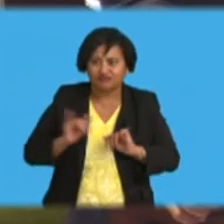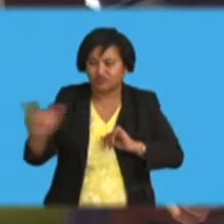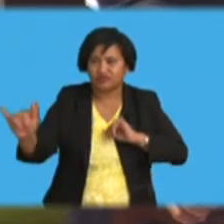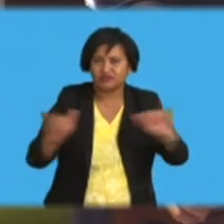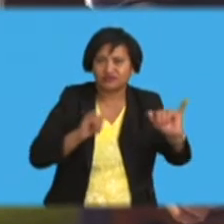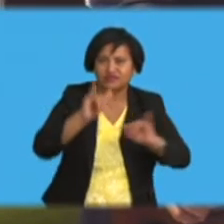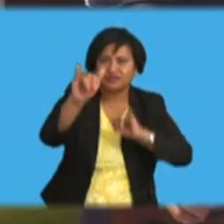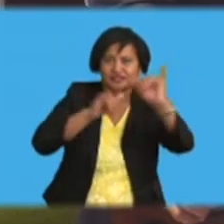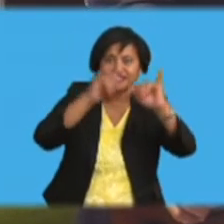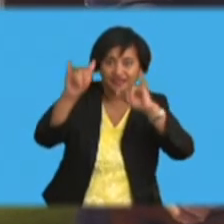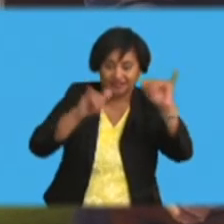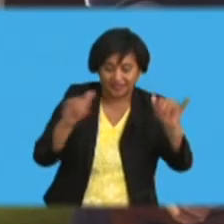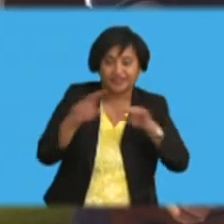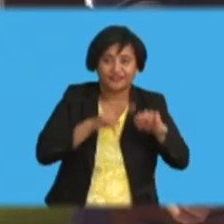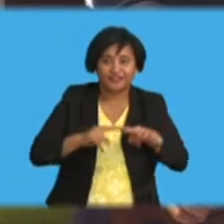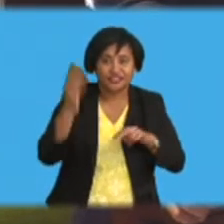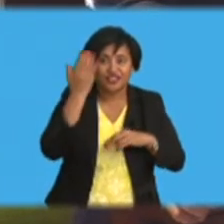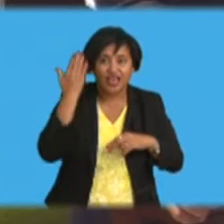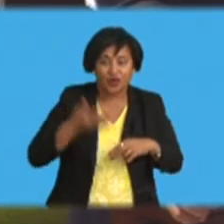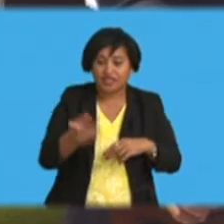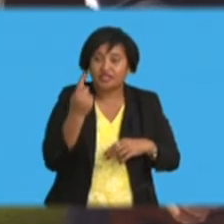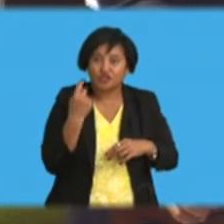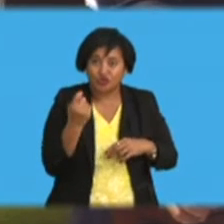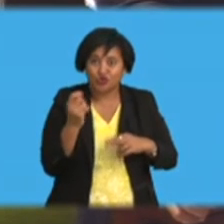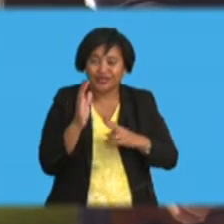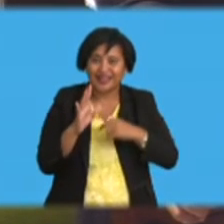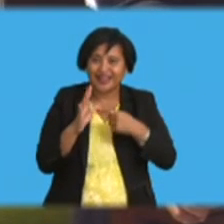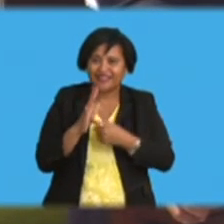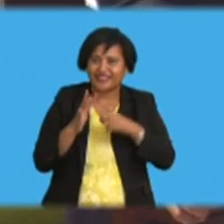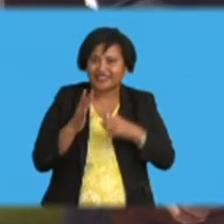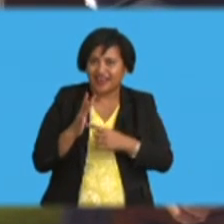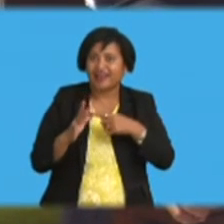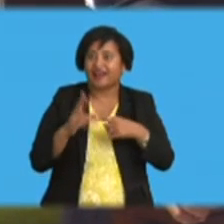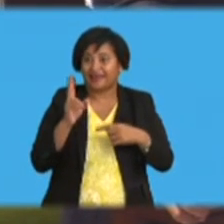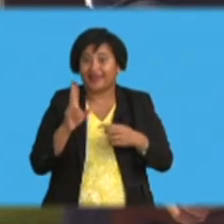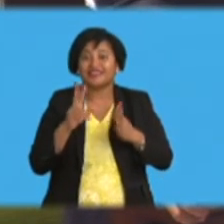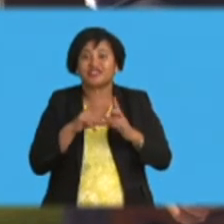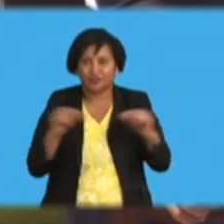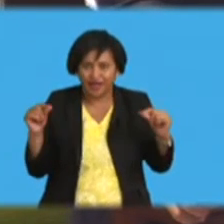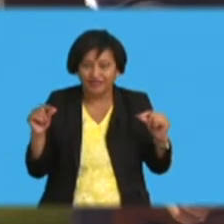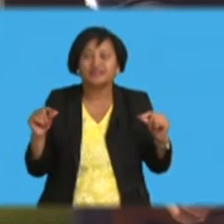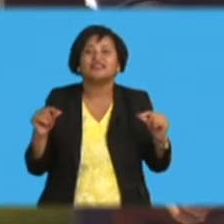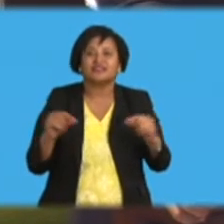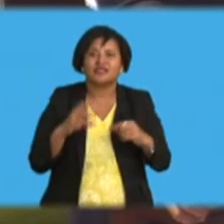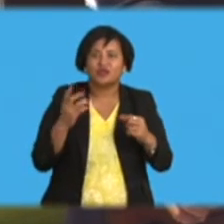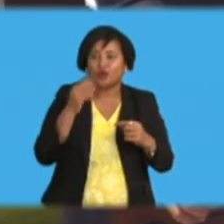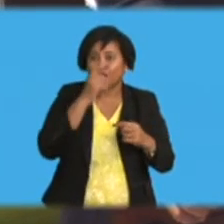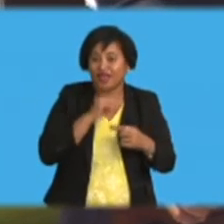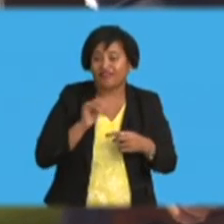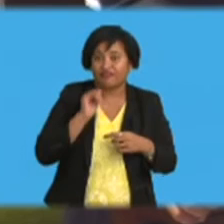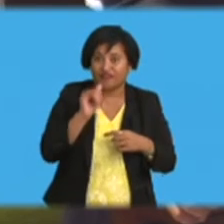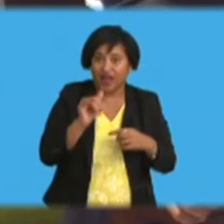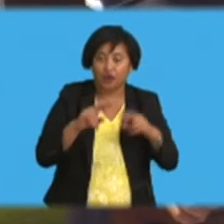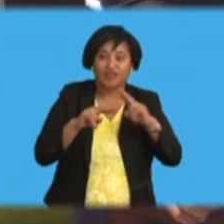Islands, of course, and now soon to be Narita, you can fly on the Fiji Airways designator code FJ